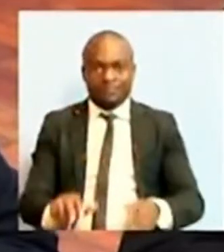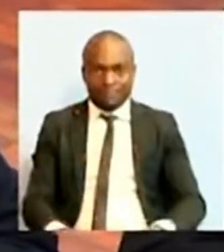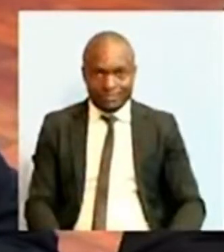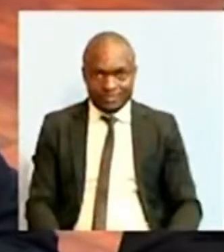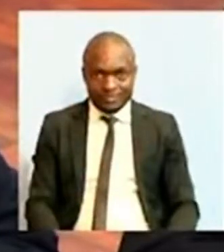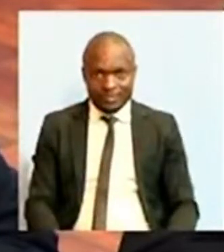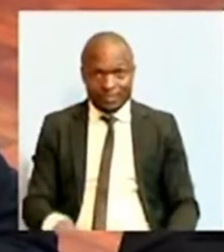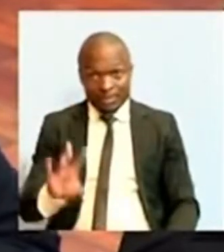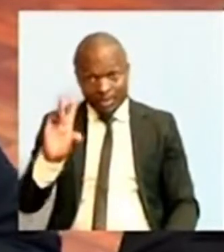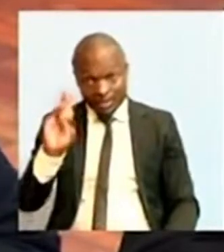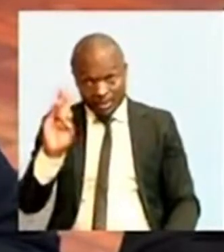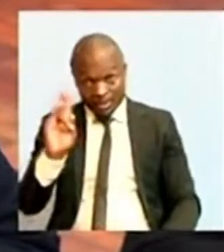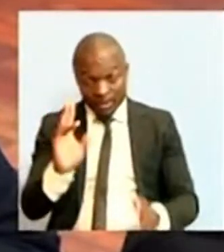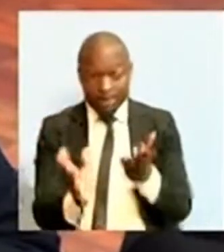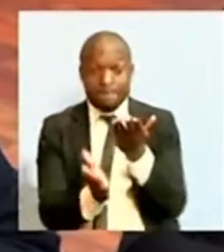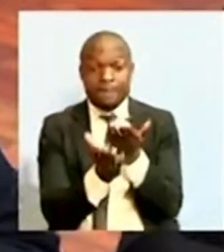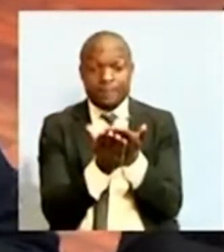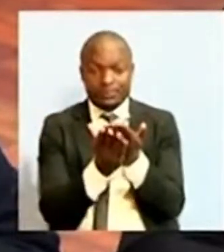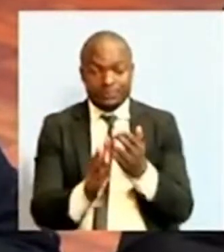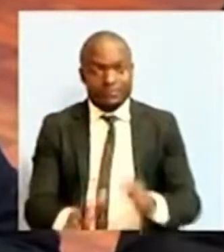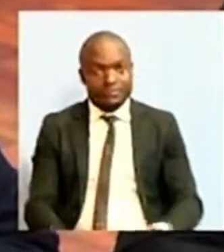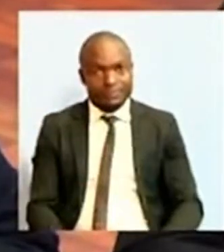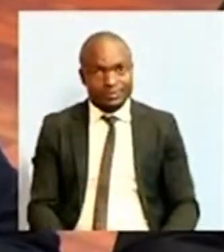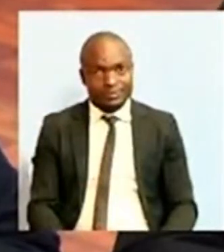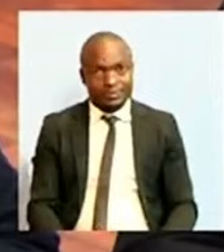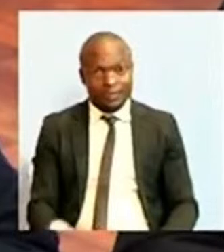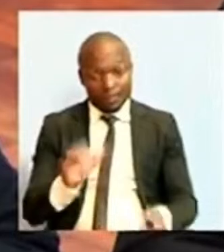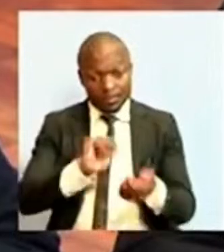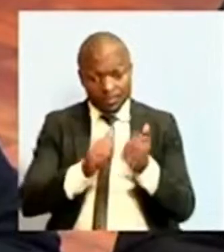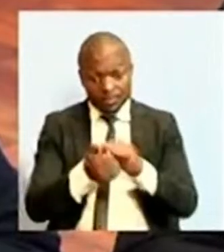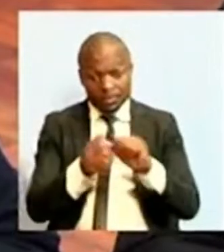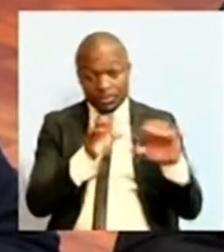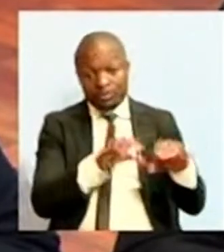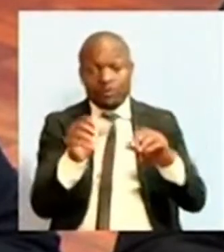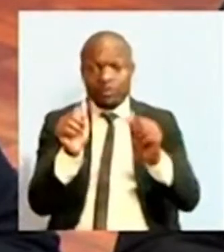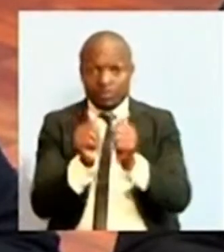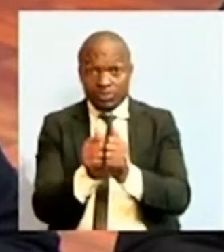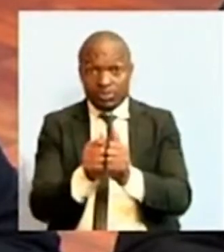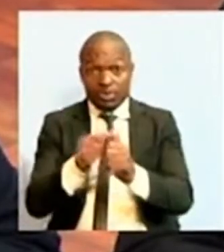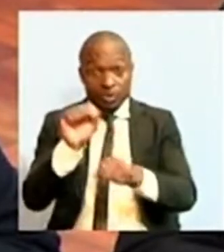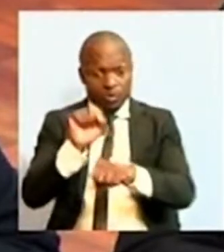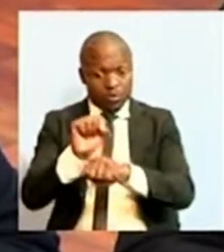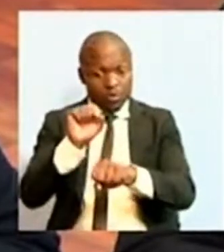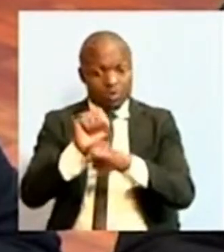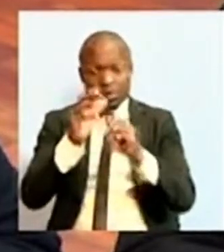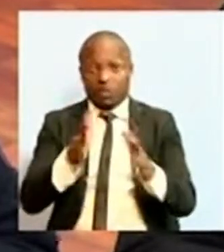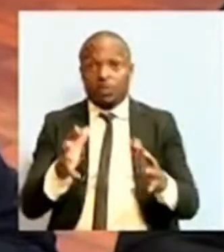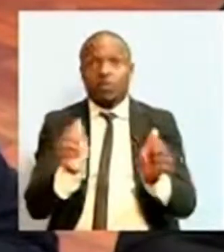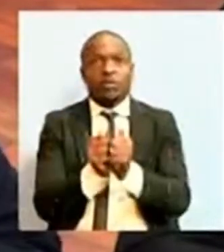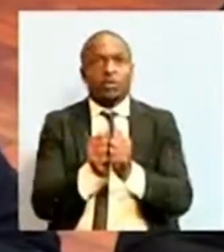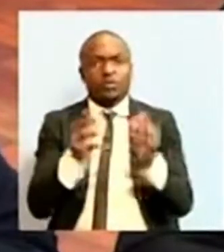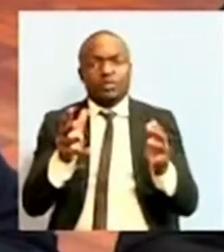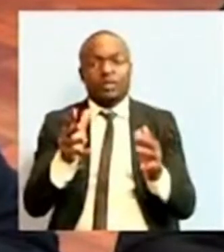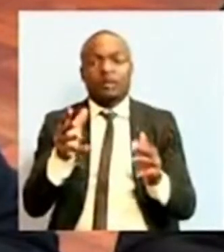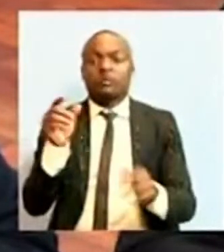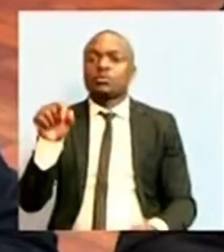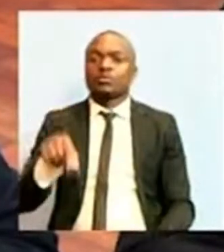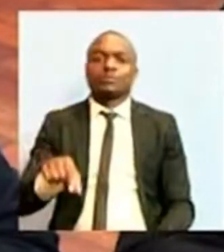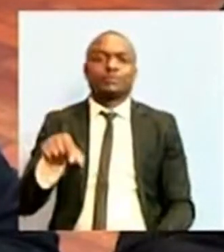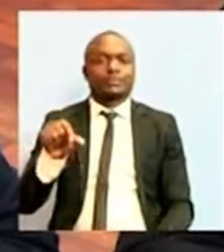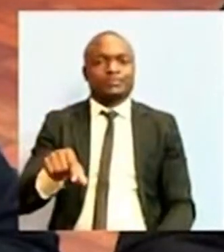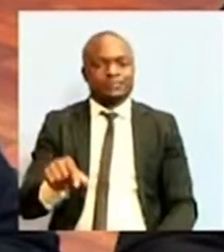Appendix 17, Chair, is a query to do with employees without requisite